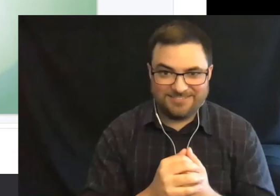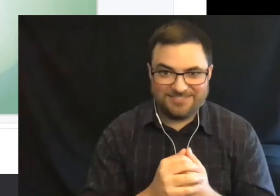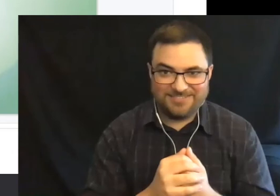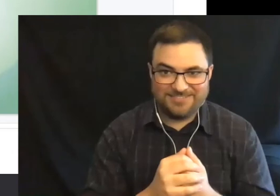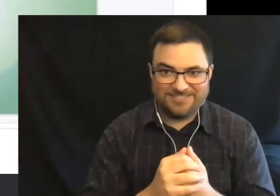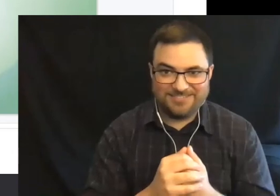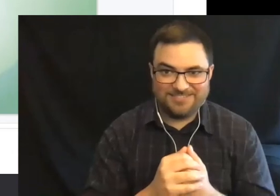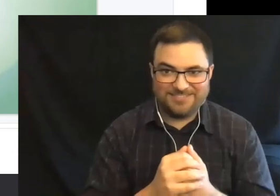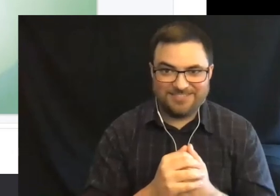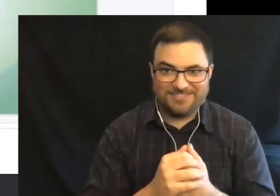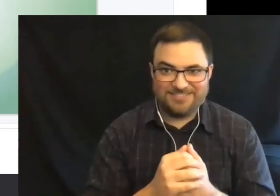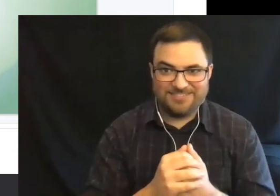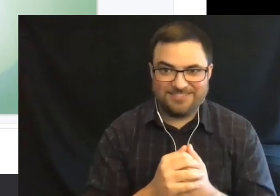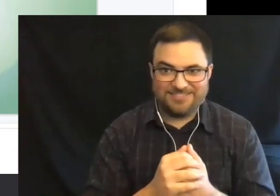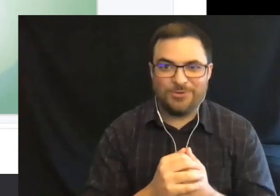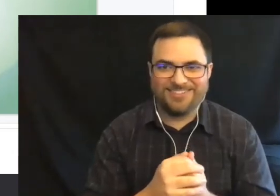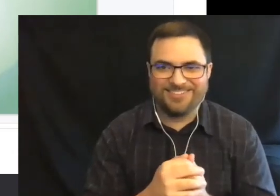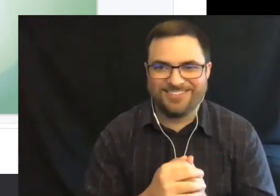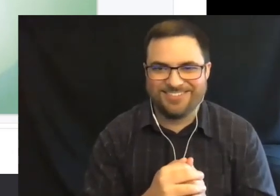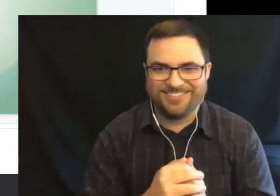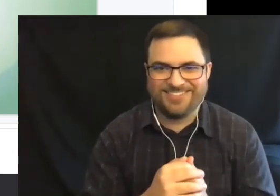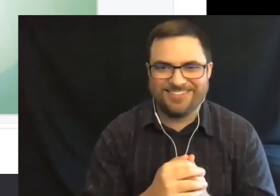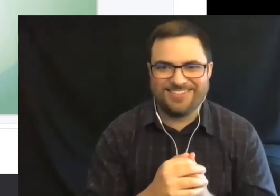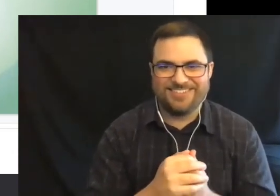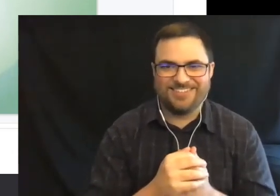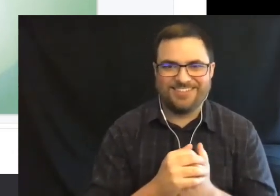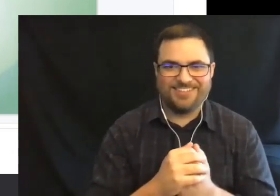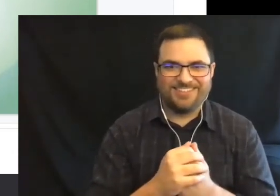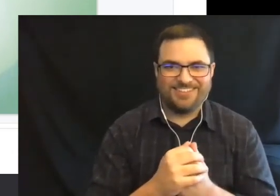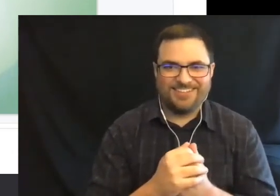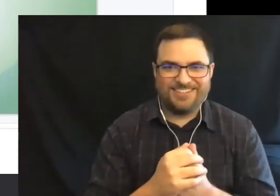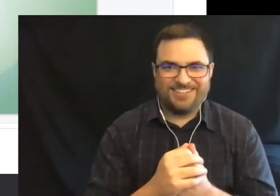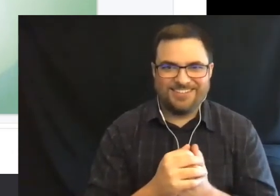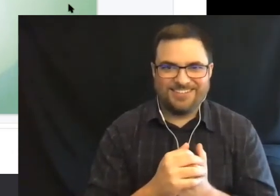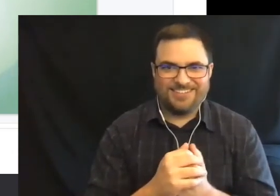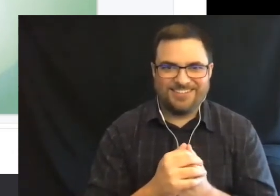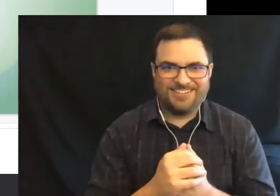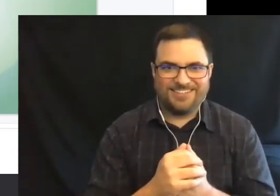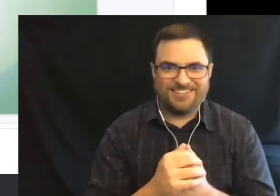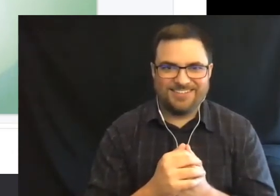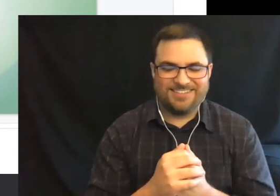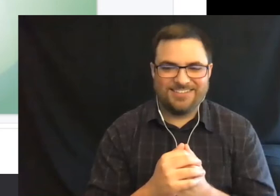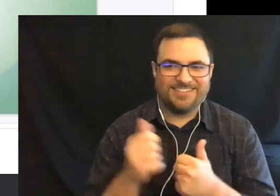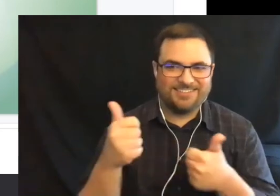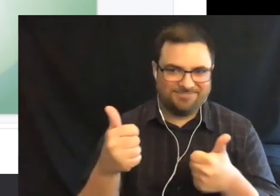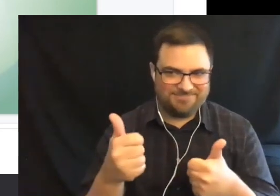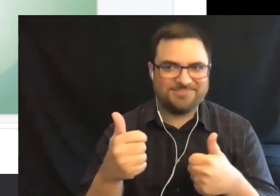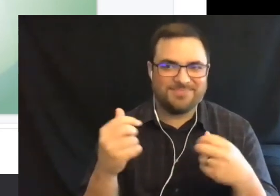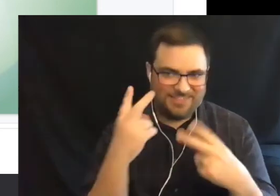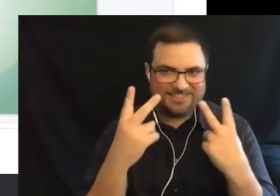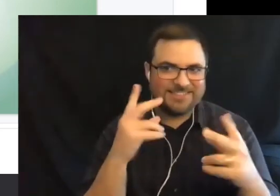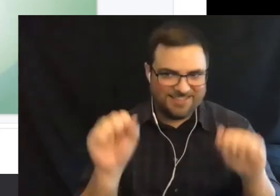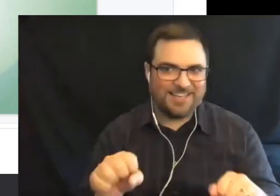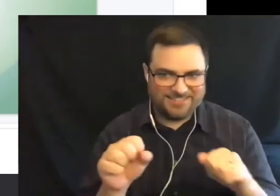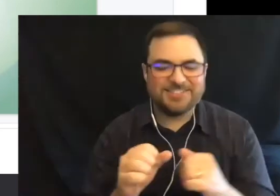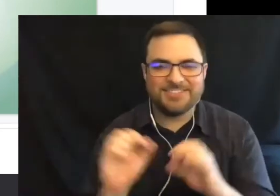Did I lose my chat and everything? Heidi, Yeah, can you see the? They're just not in present Okay, mode, thank but you. yes, you have them up. Okay, yeah, I